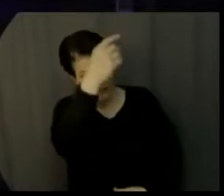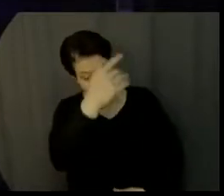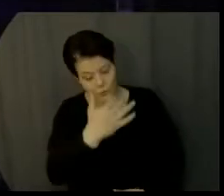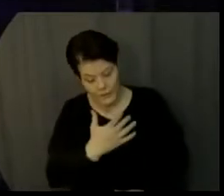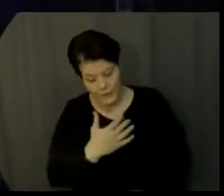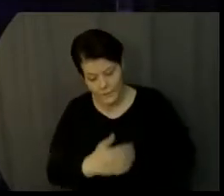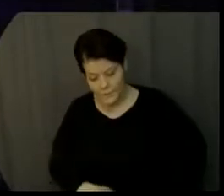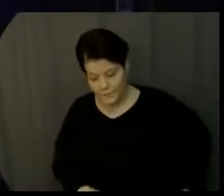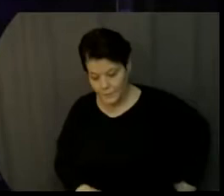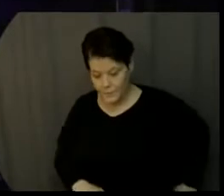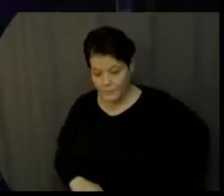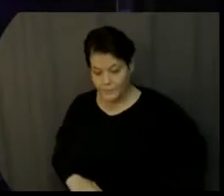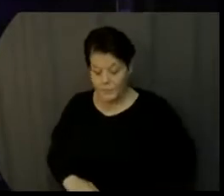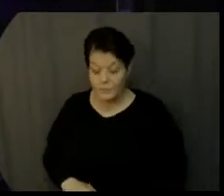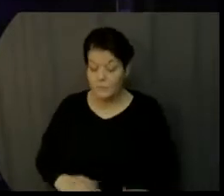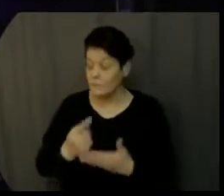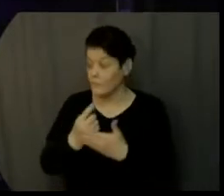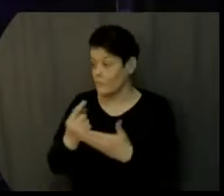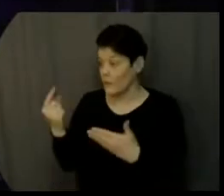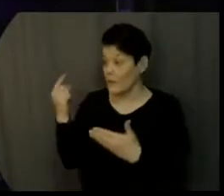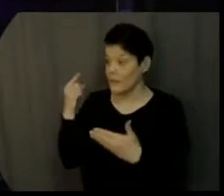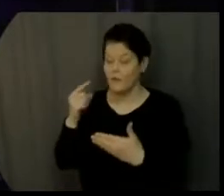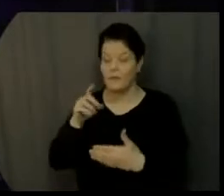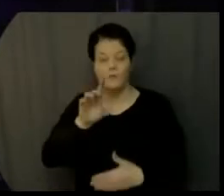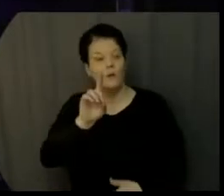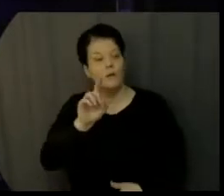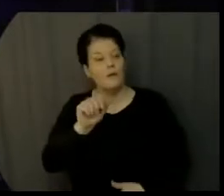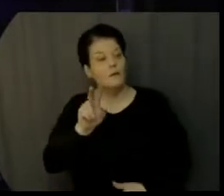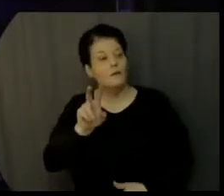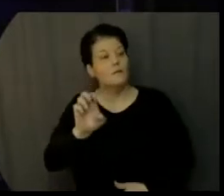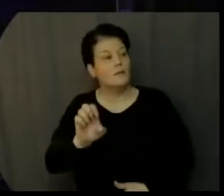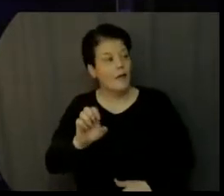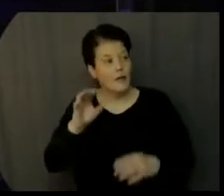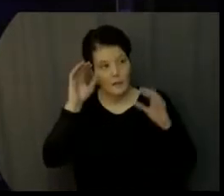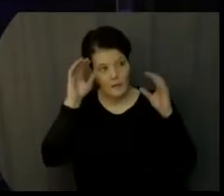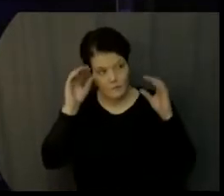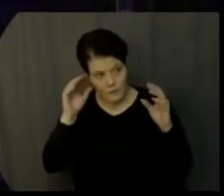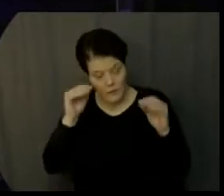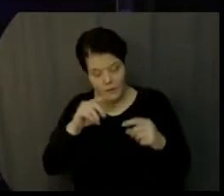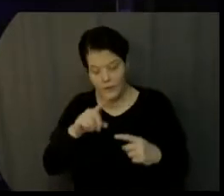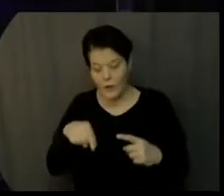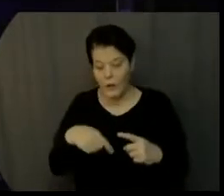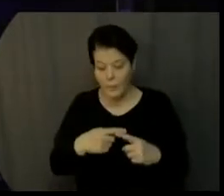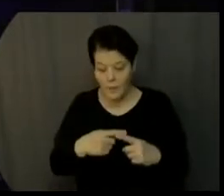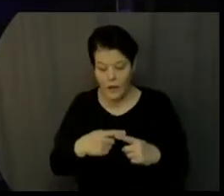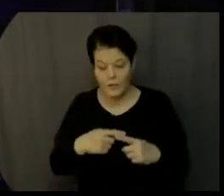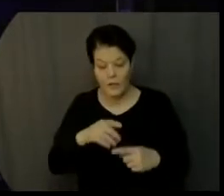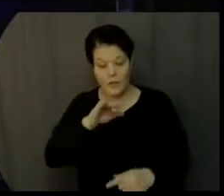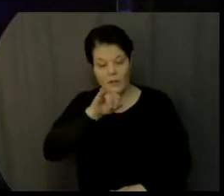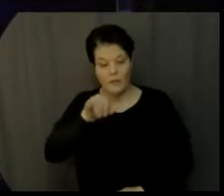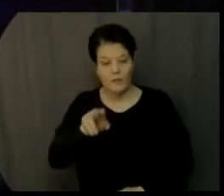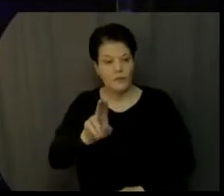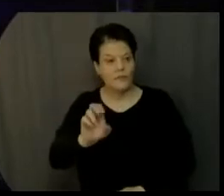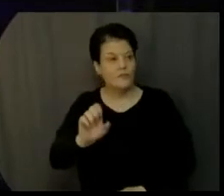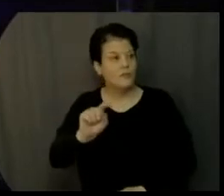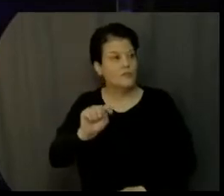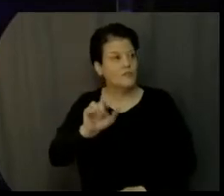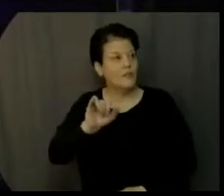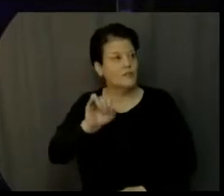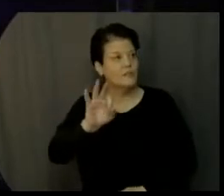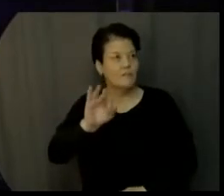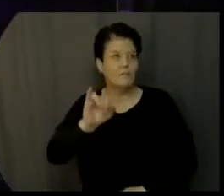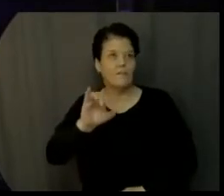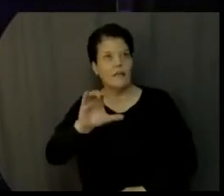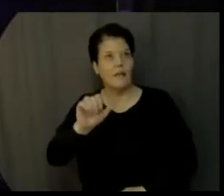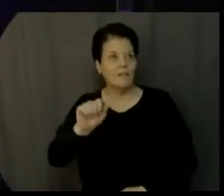about justification, which is a big word, theological word, just simply means that God looks at us as if we've never sinned,